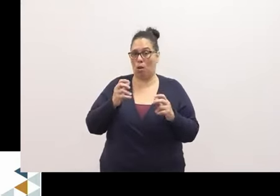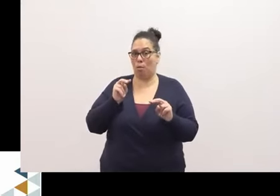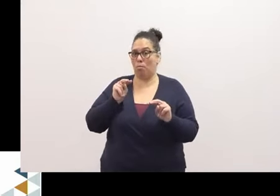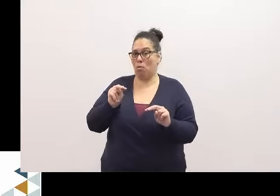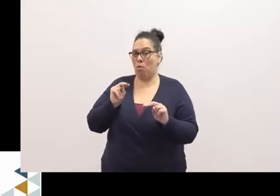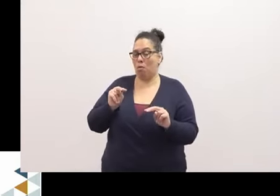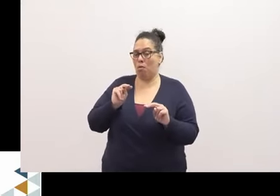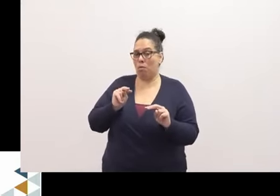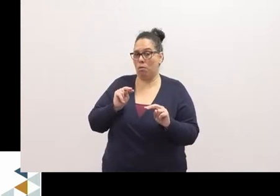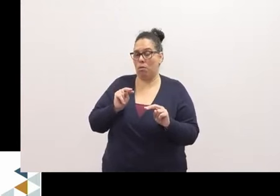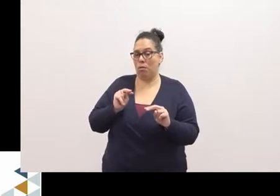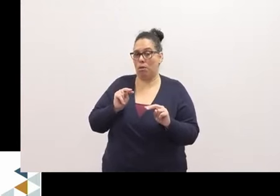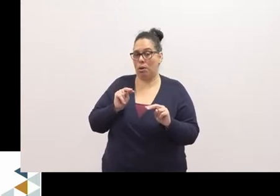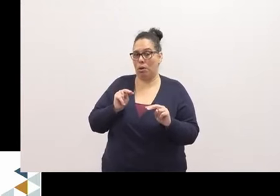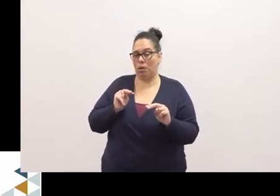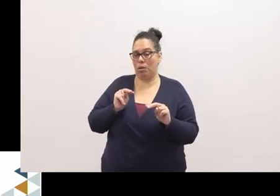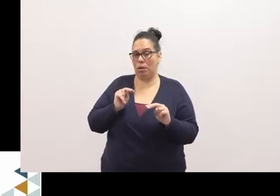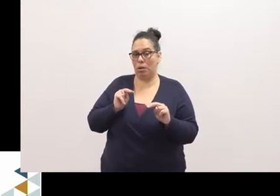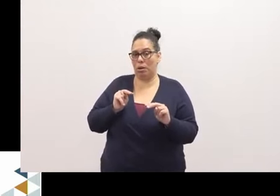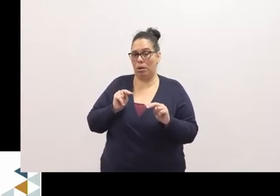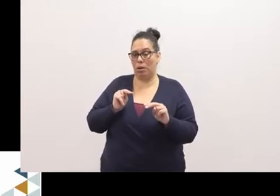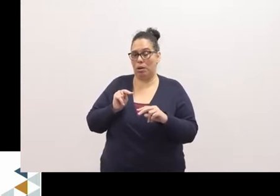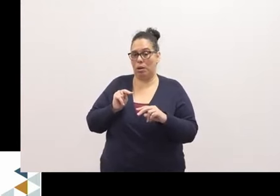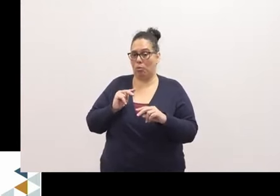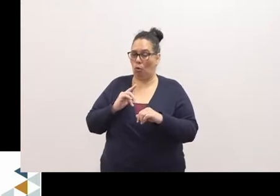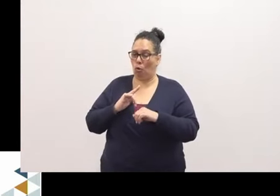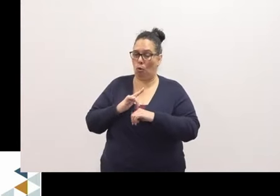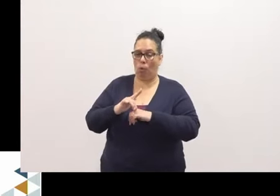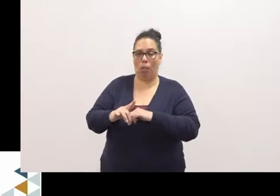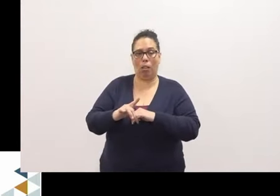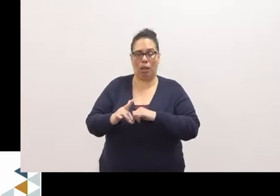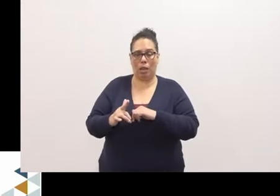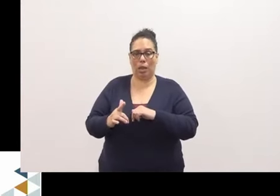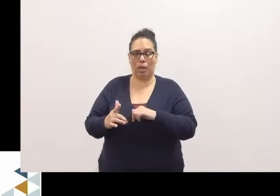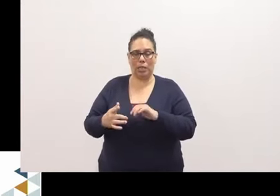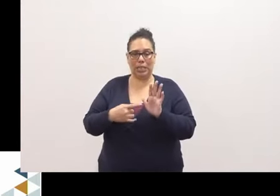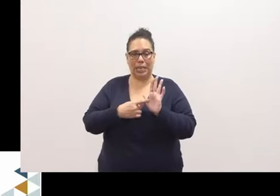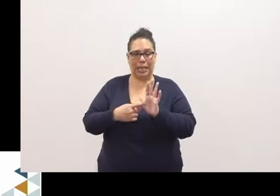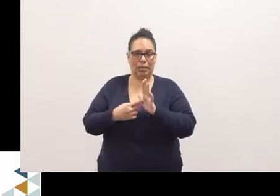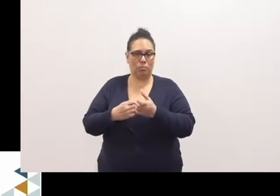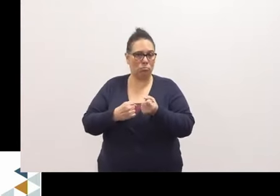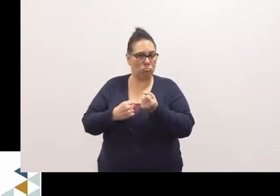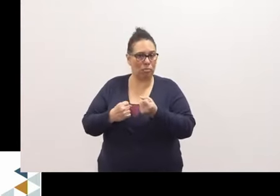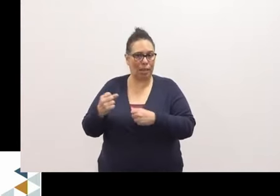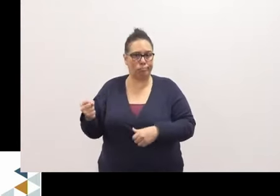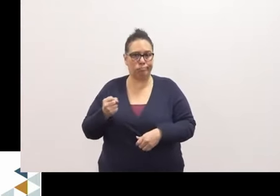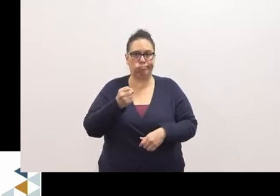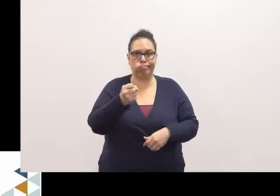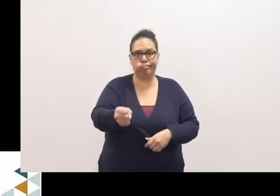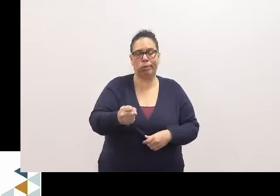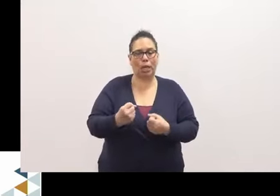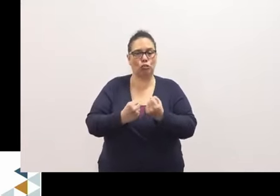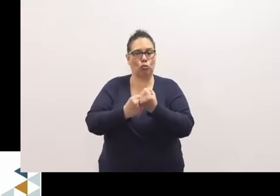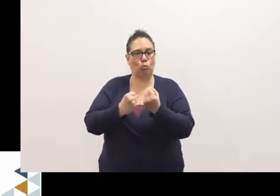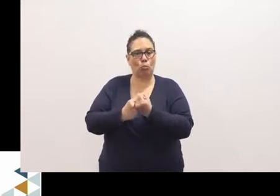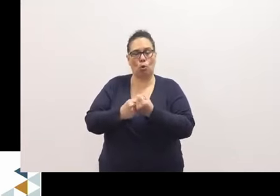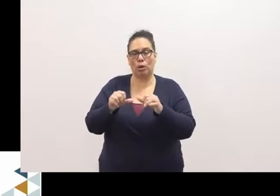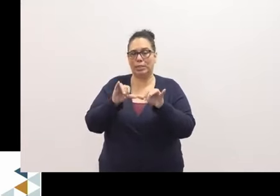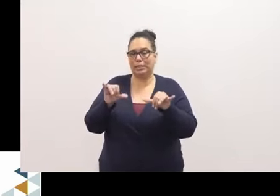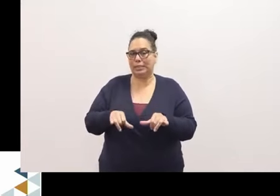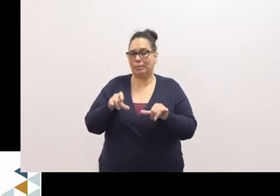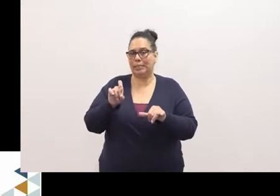monitor and be monitoring early on to, again, indicate those support systems that are needed